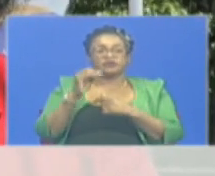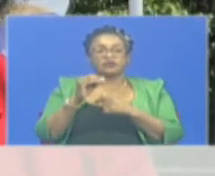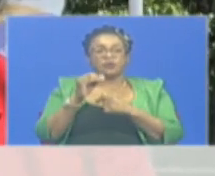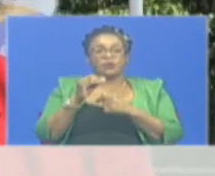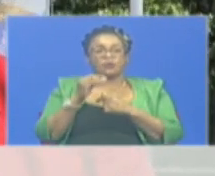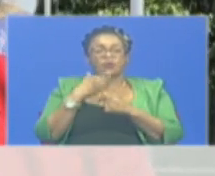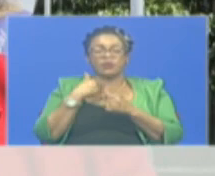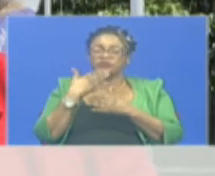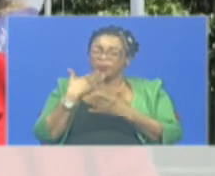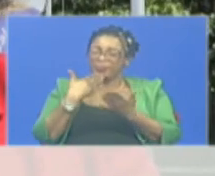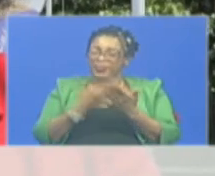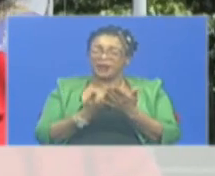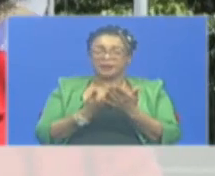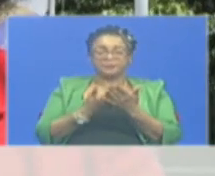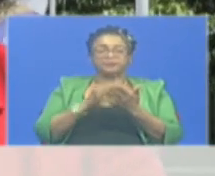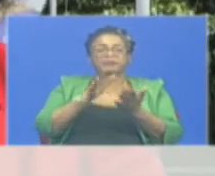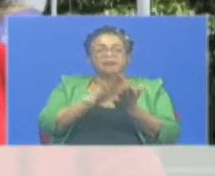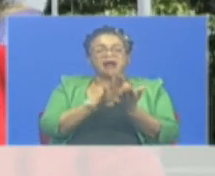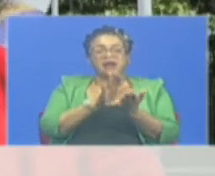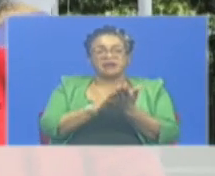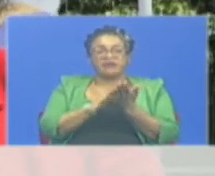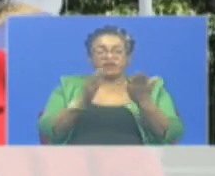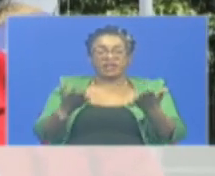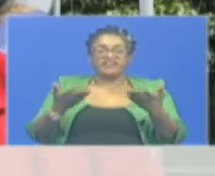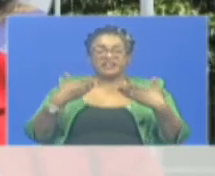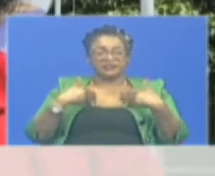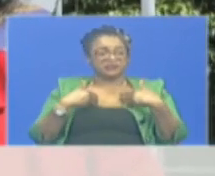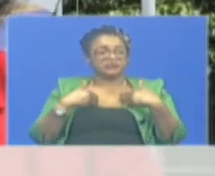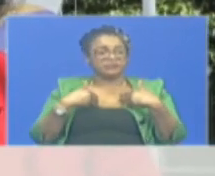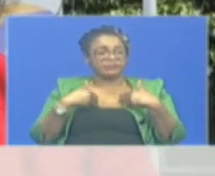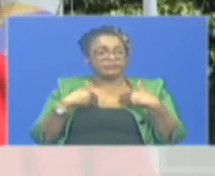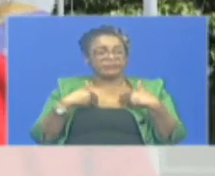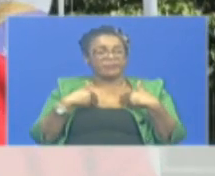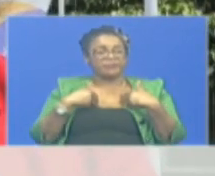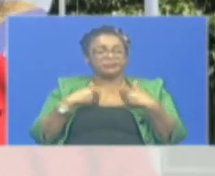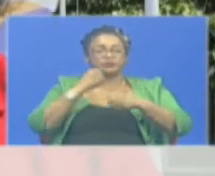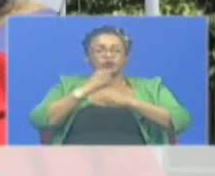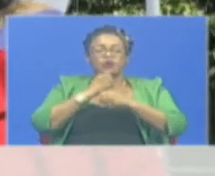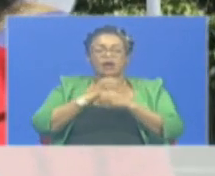thinking about this particular facility. And we are doing our best